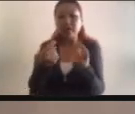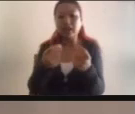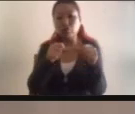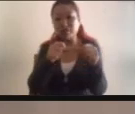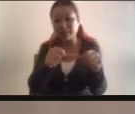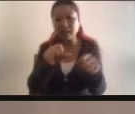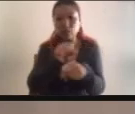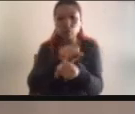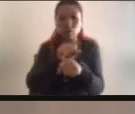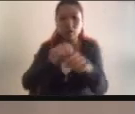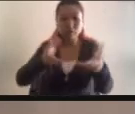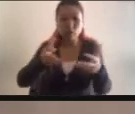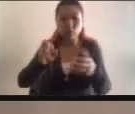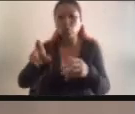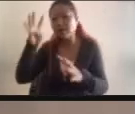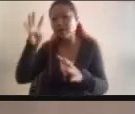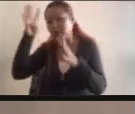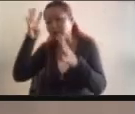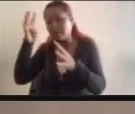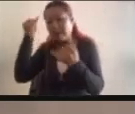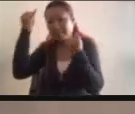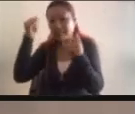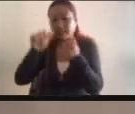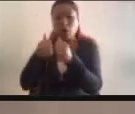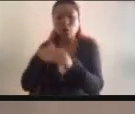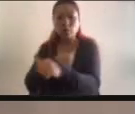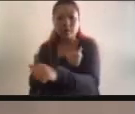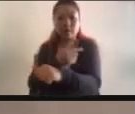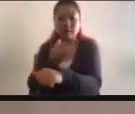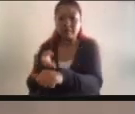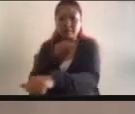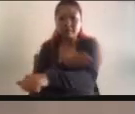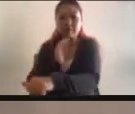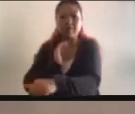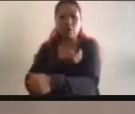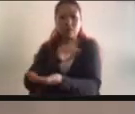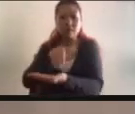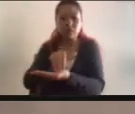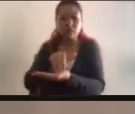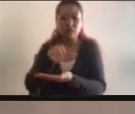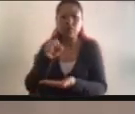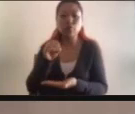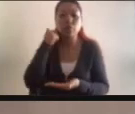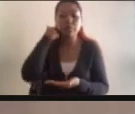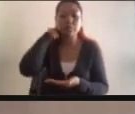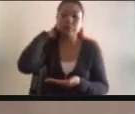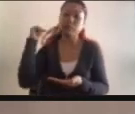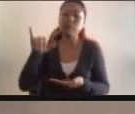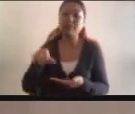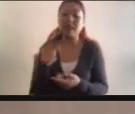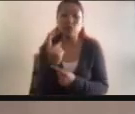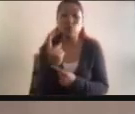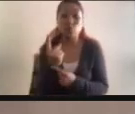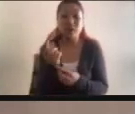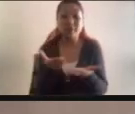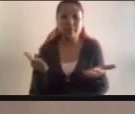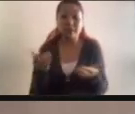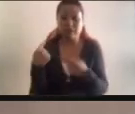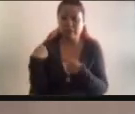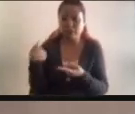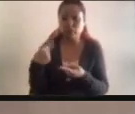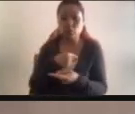or innovative ideas for ways to improve our center. So that's one thing that we have